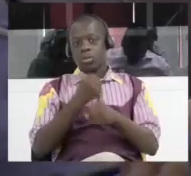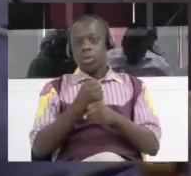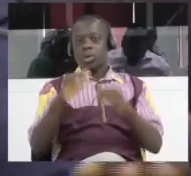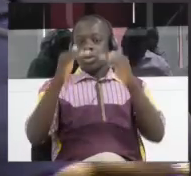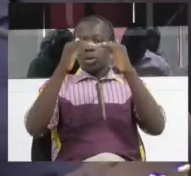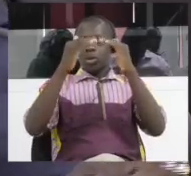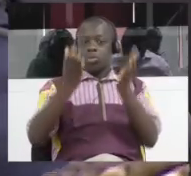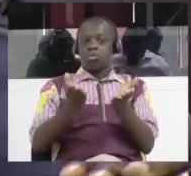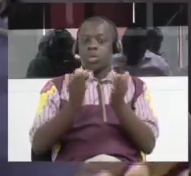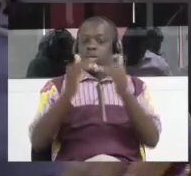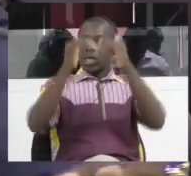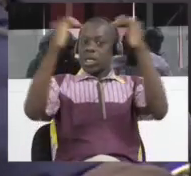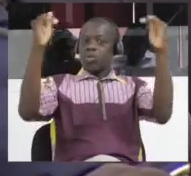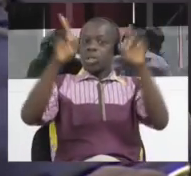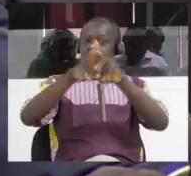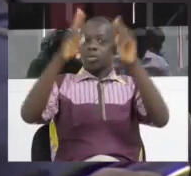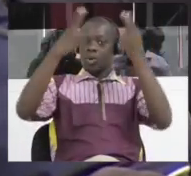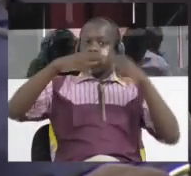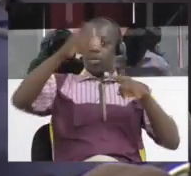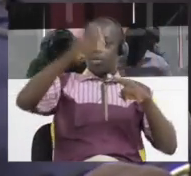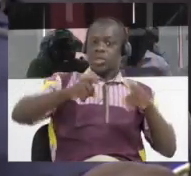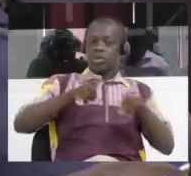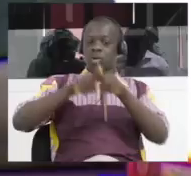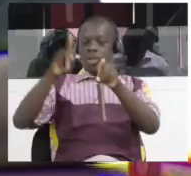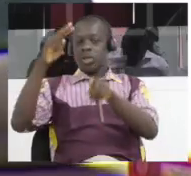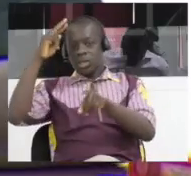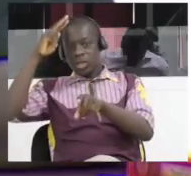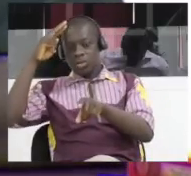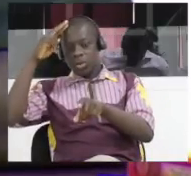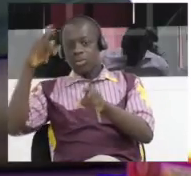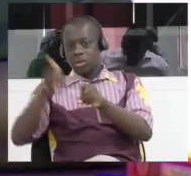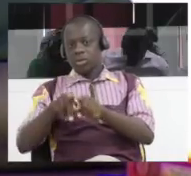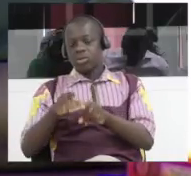rousers. That's not a very nice compliment of us, but